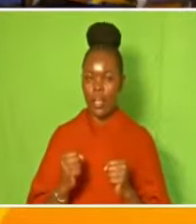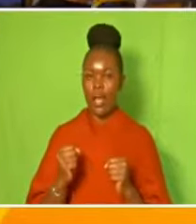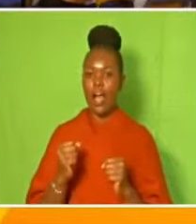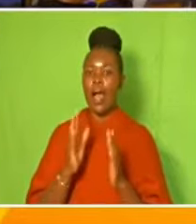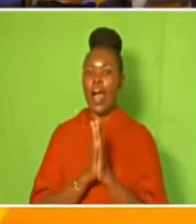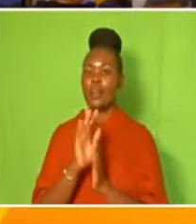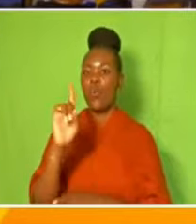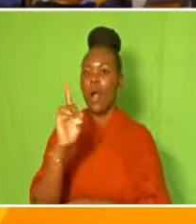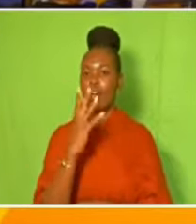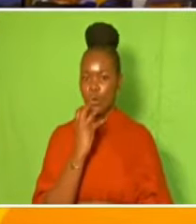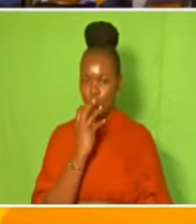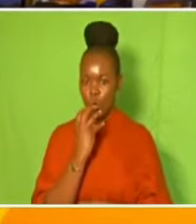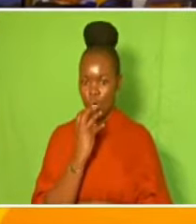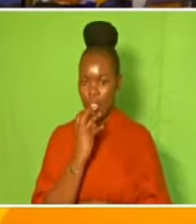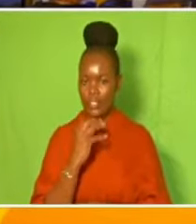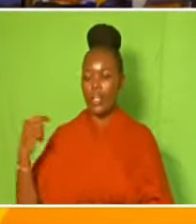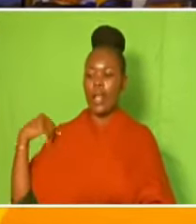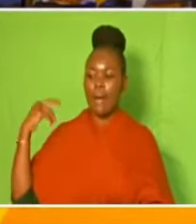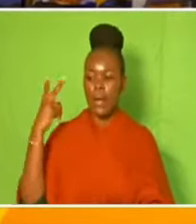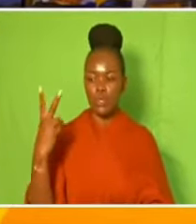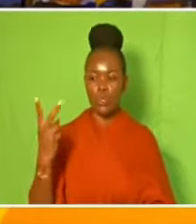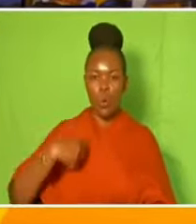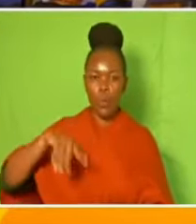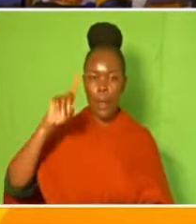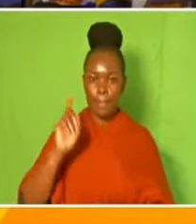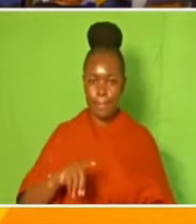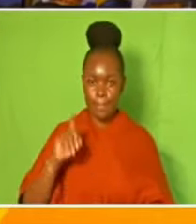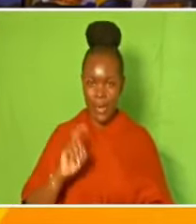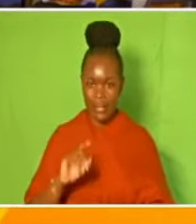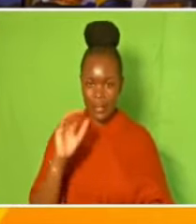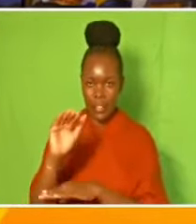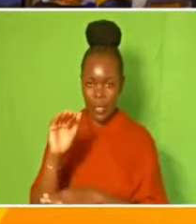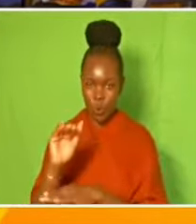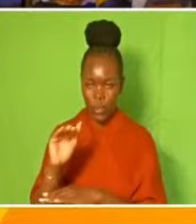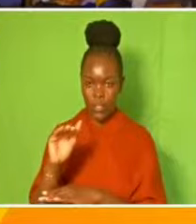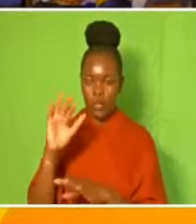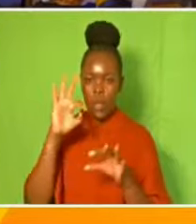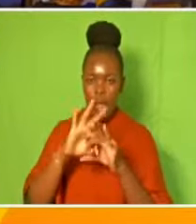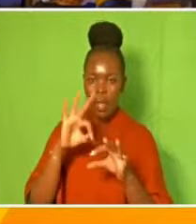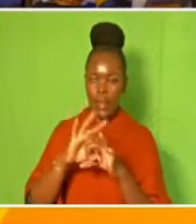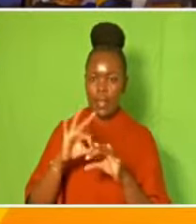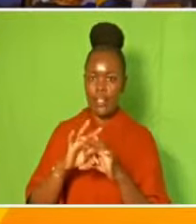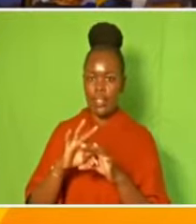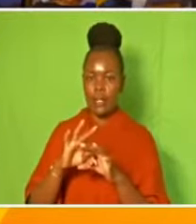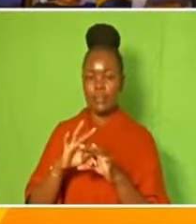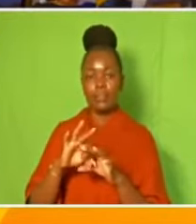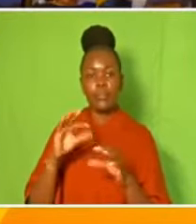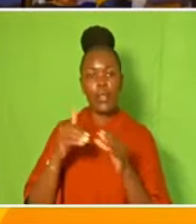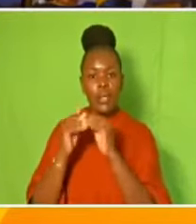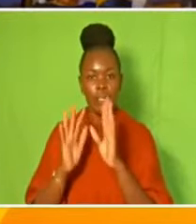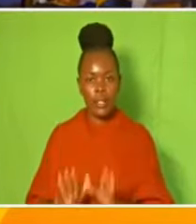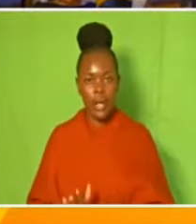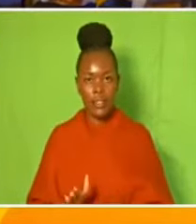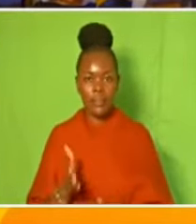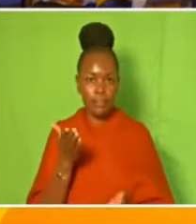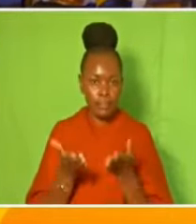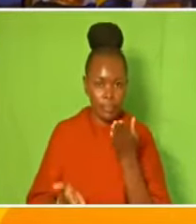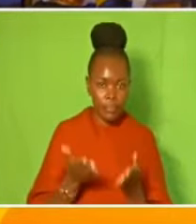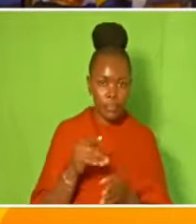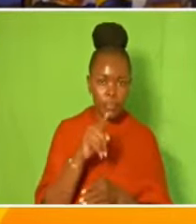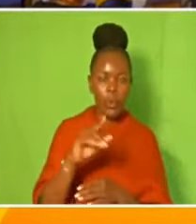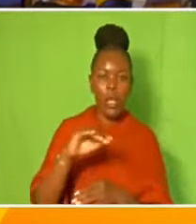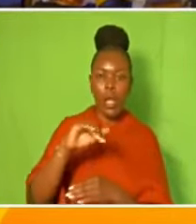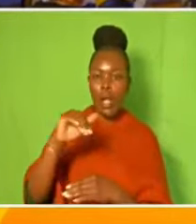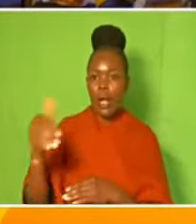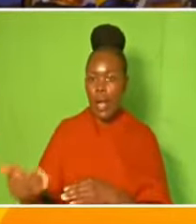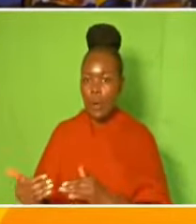orange. Secondly, we want to make special requests to elected leaders, be it at county